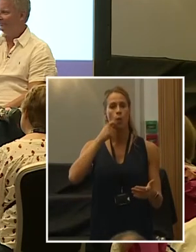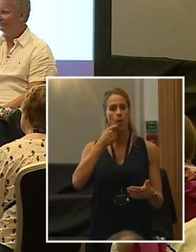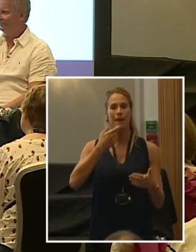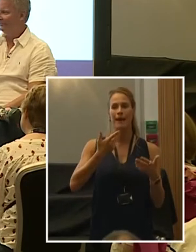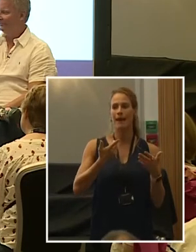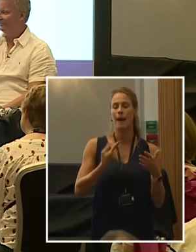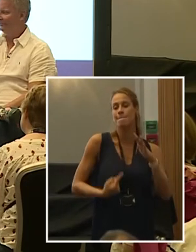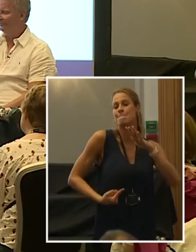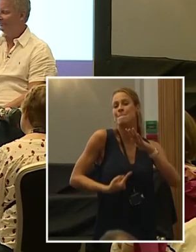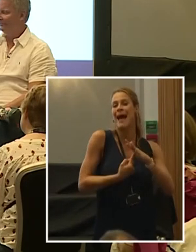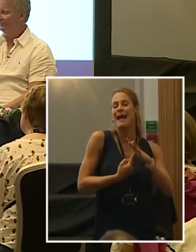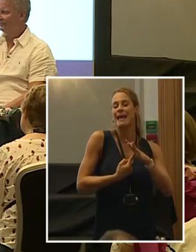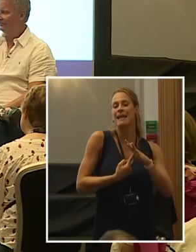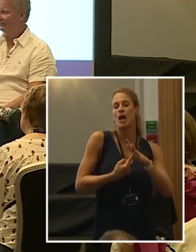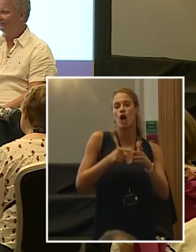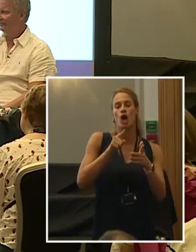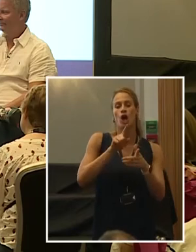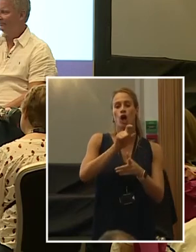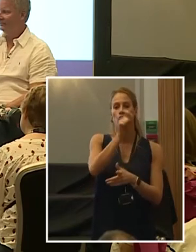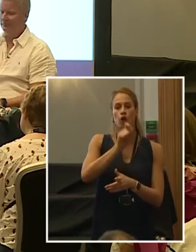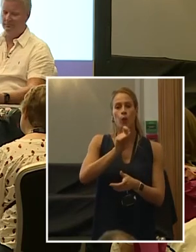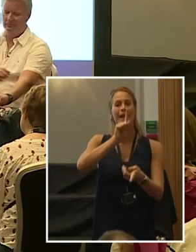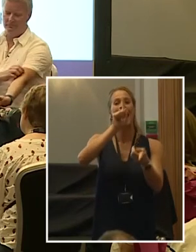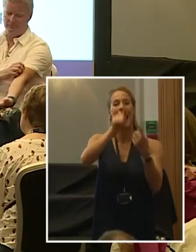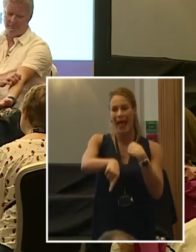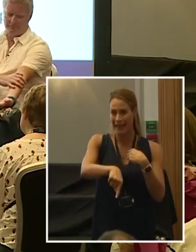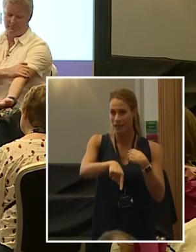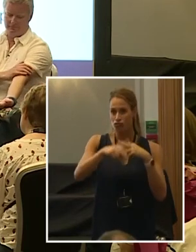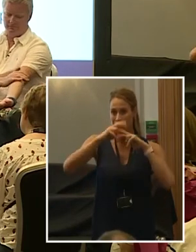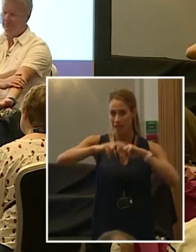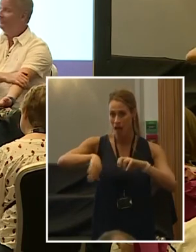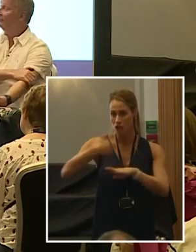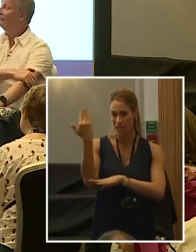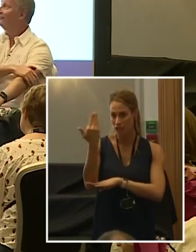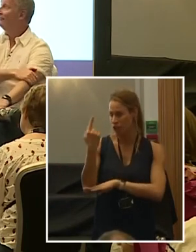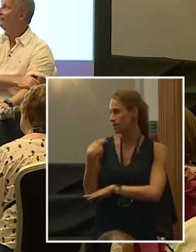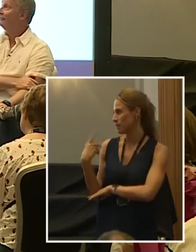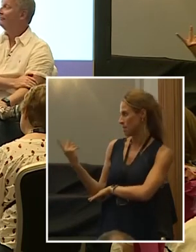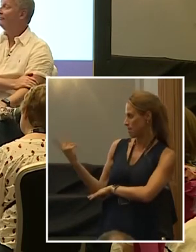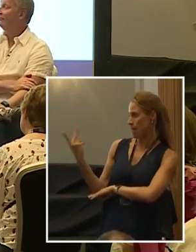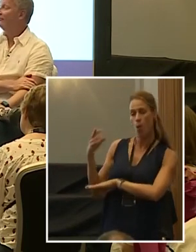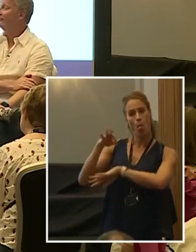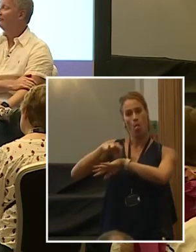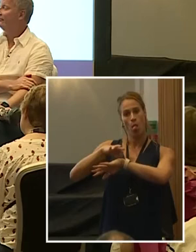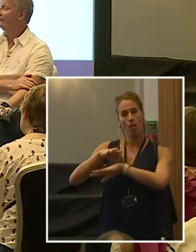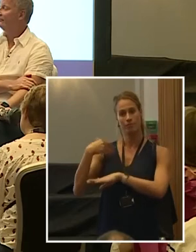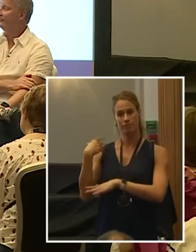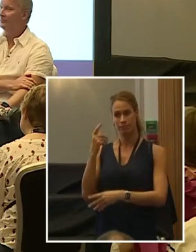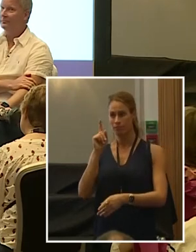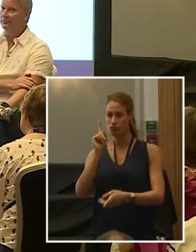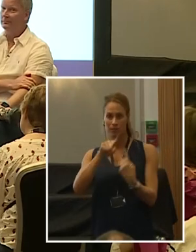in just a moment, for which Mital and Matias will be staying on the platform with me. But before that, are there any